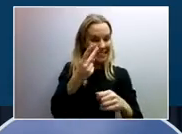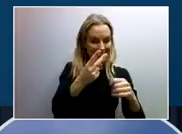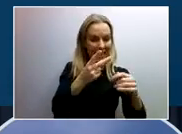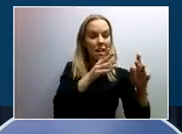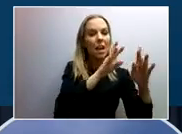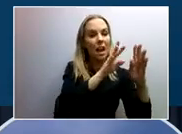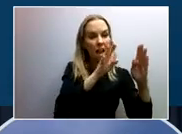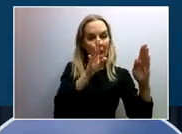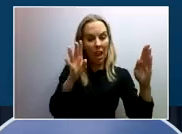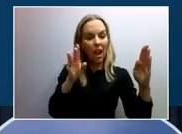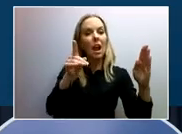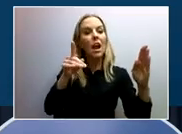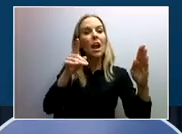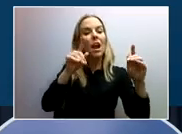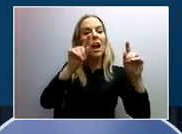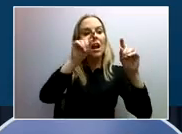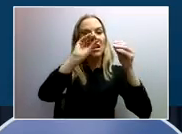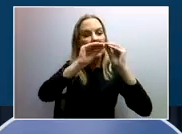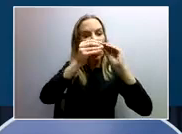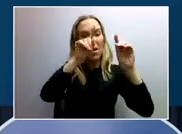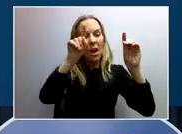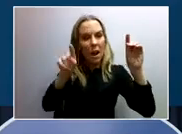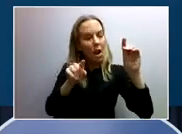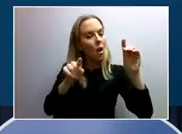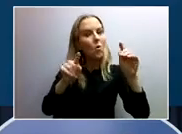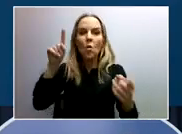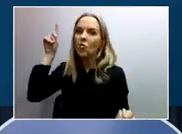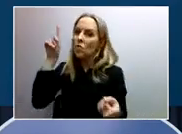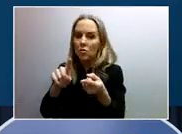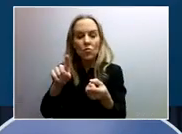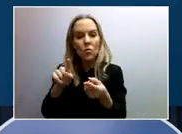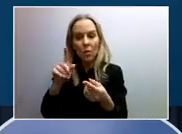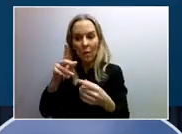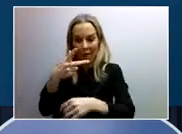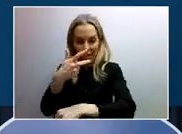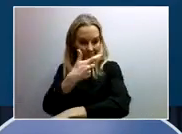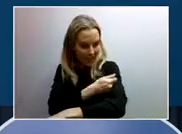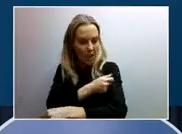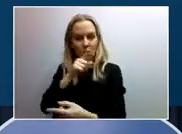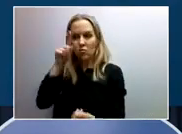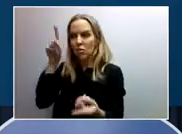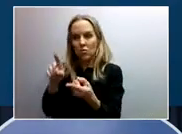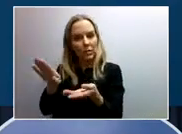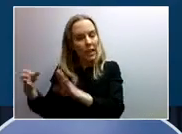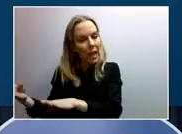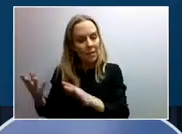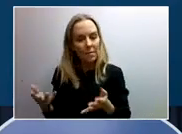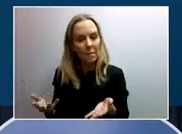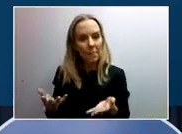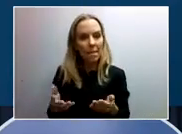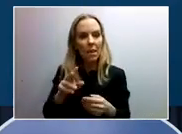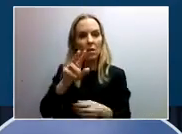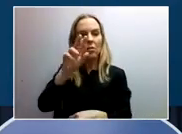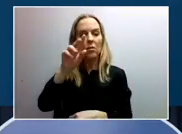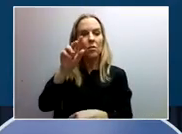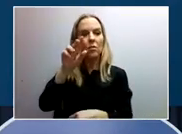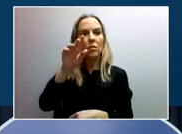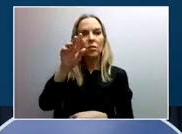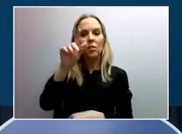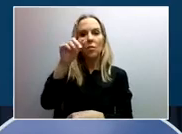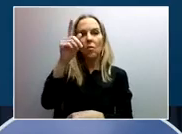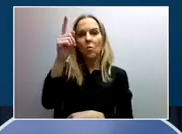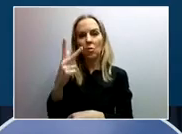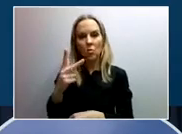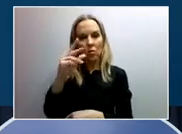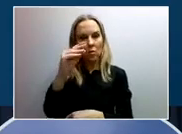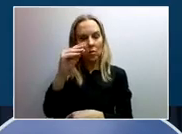death of individuals, especially over 70, going from 3/4 to just under half. But look at